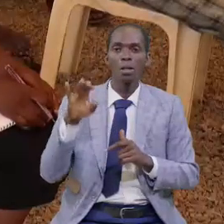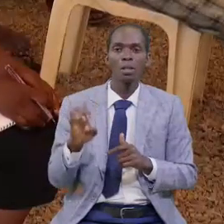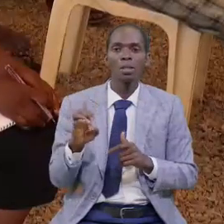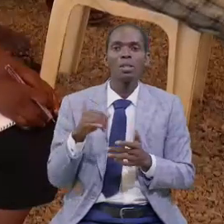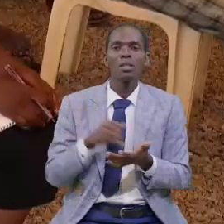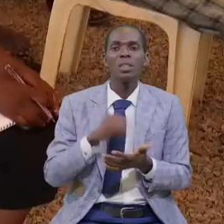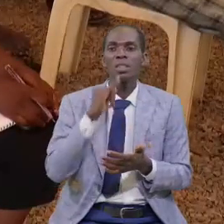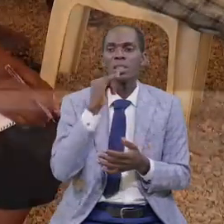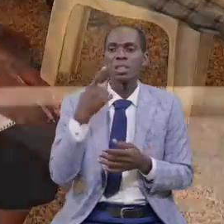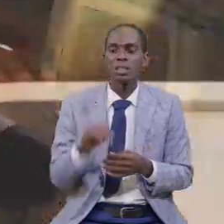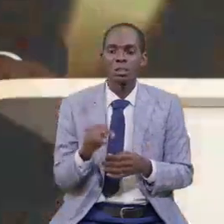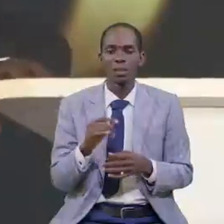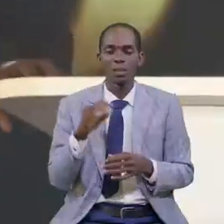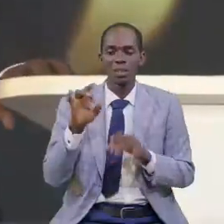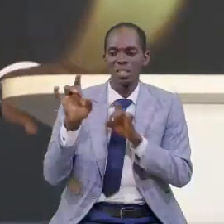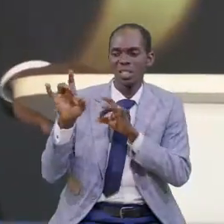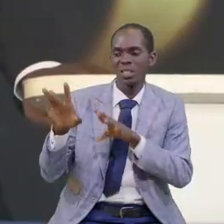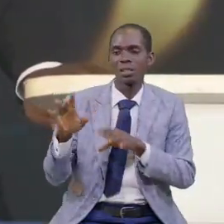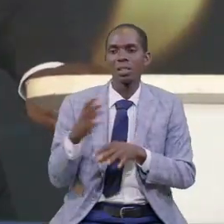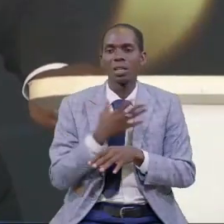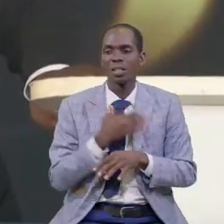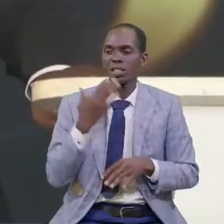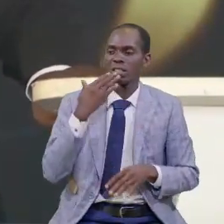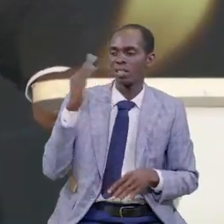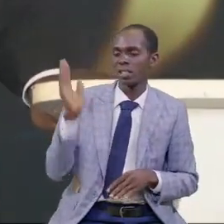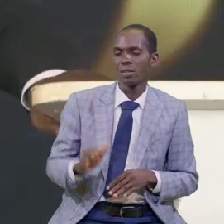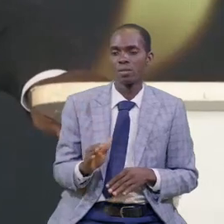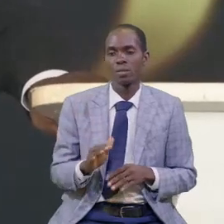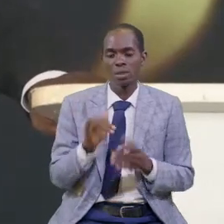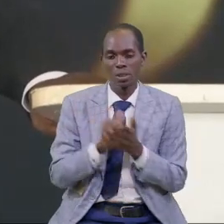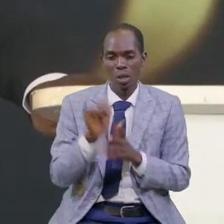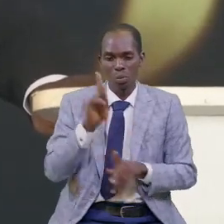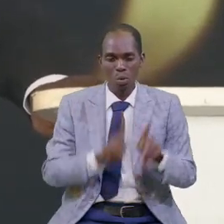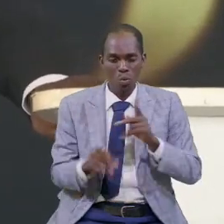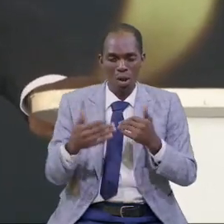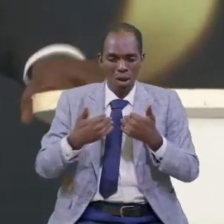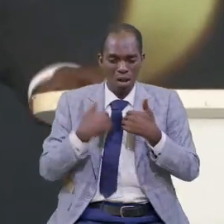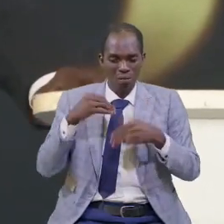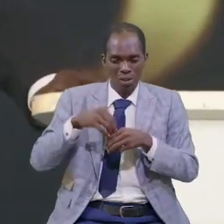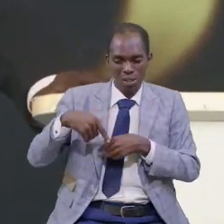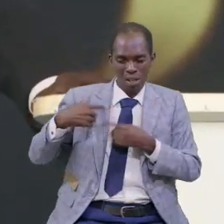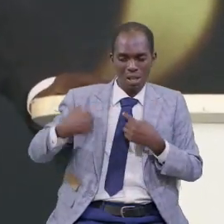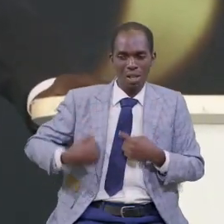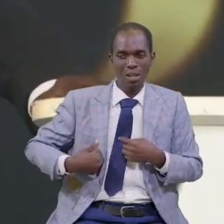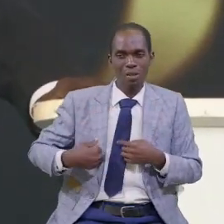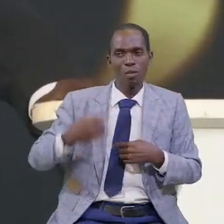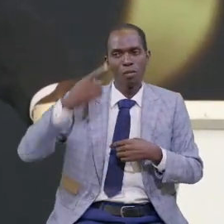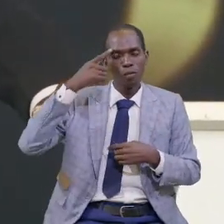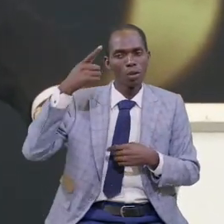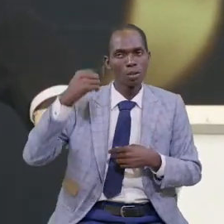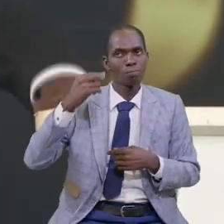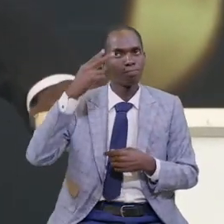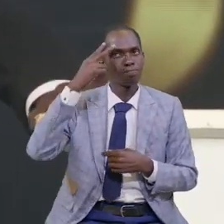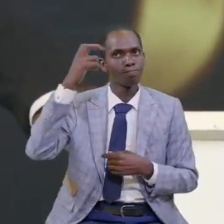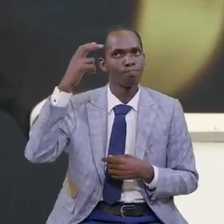that people have in their heart for the suspicion, he may do something, he has not done it, I'm suspecting